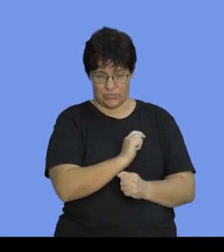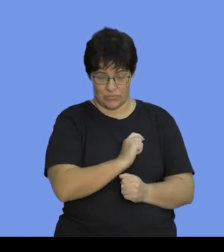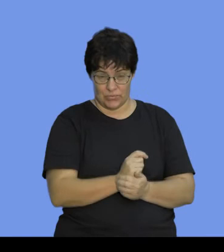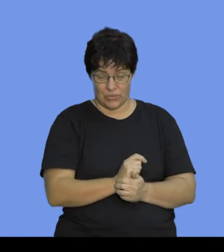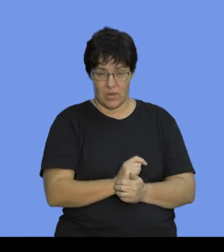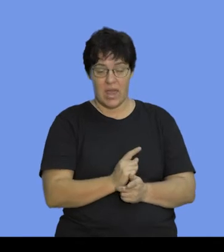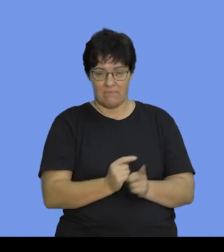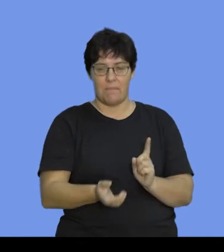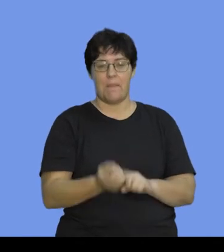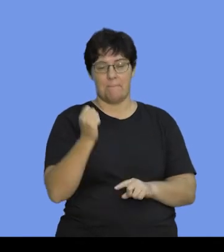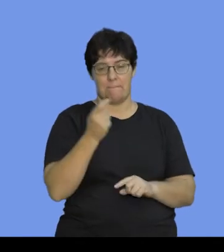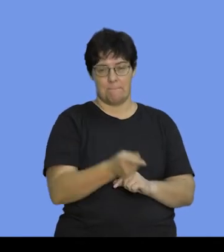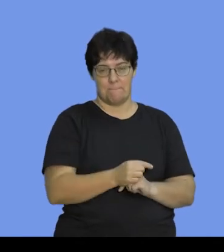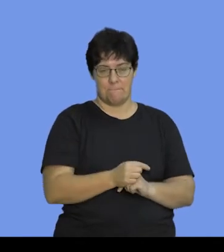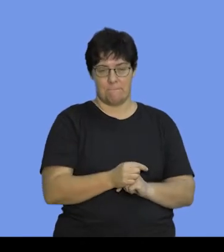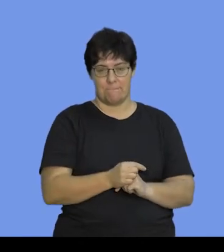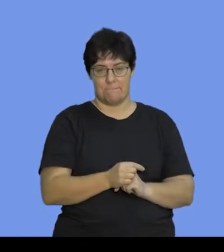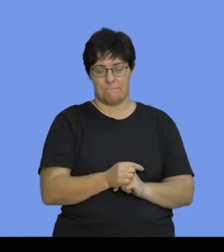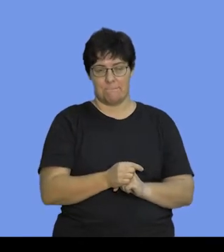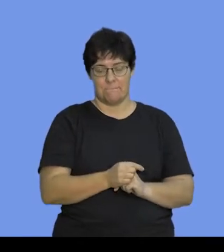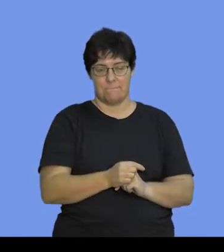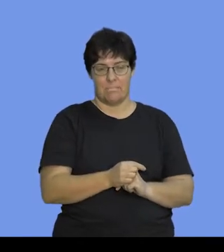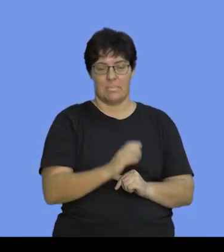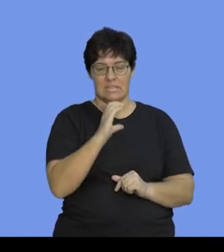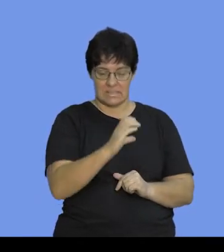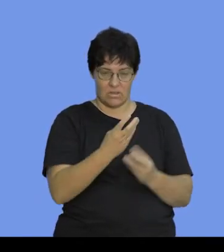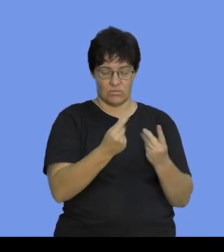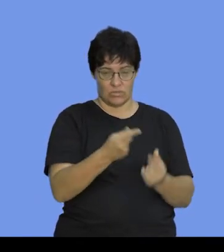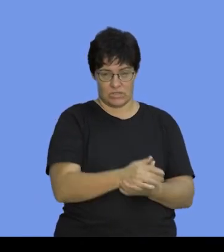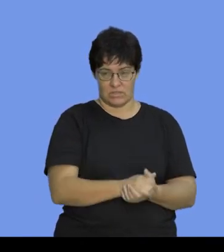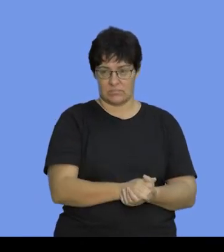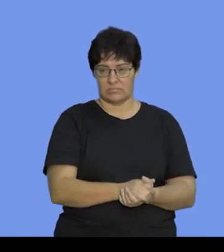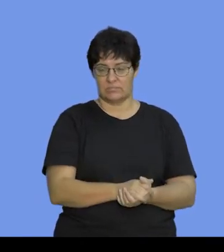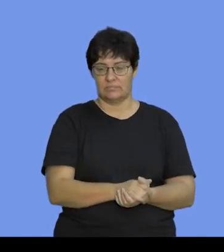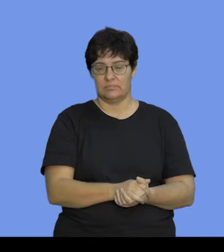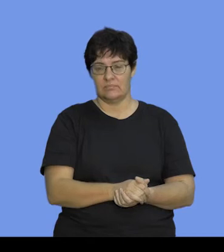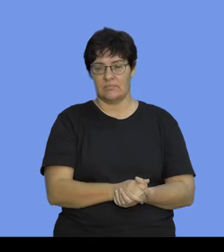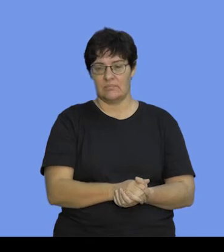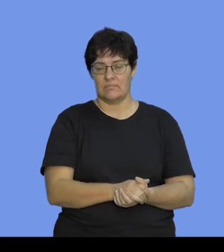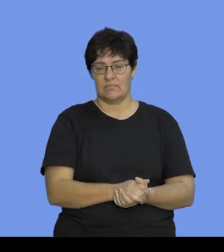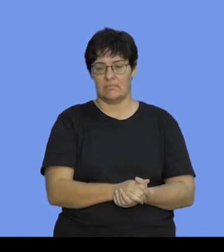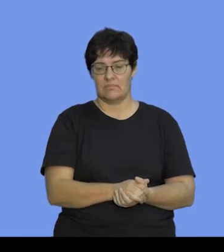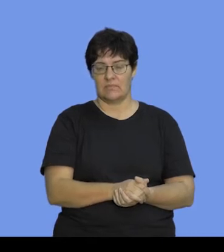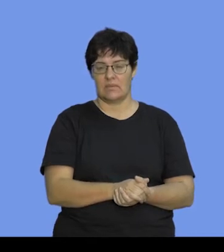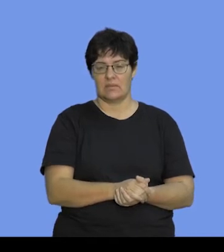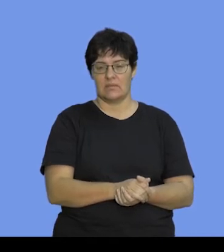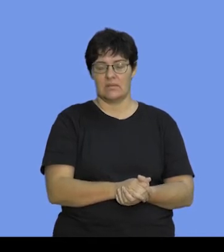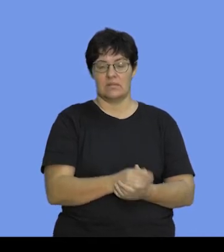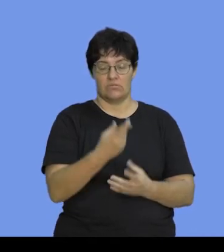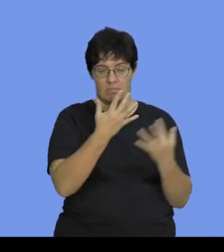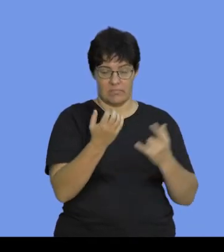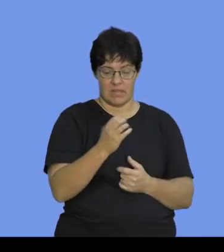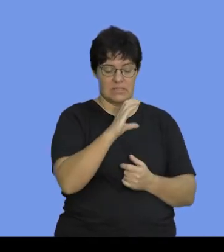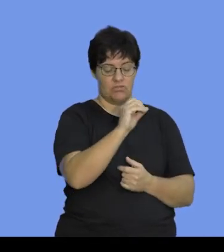what happens in practice when you determine, the concentration of a solution, right? So we have the